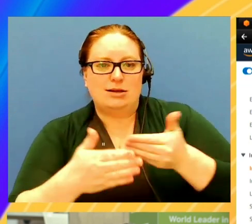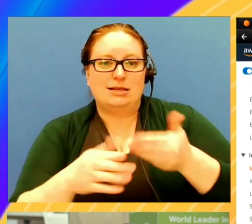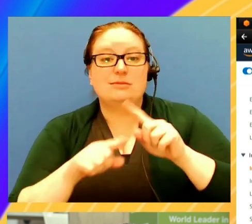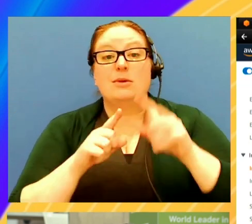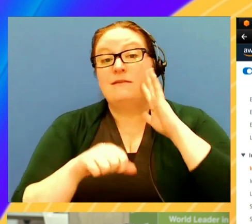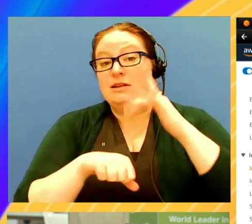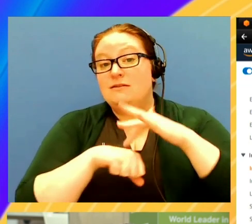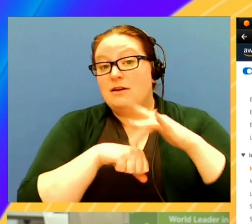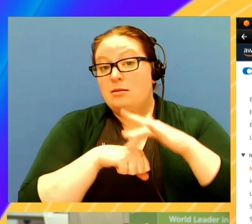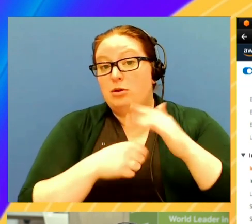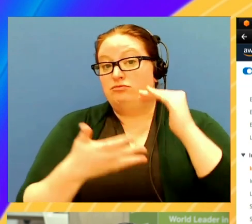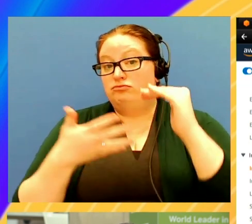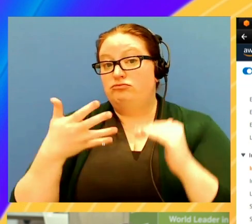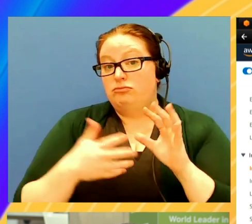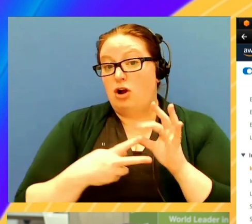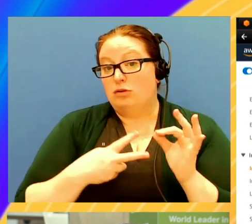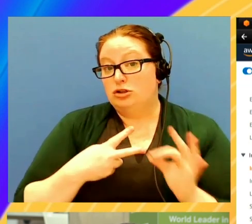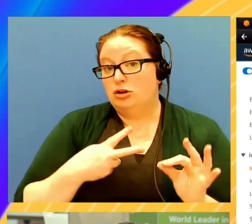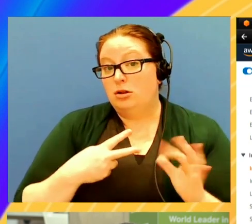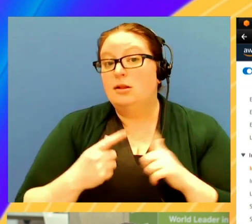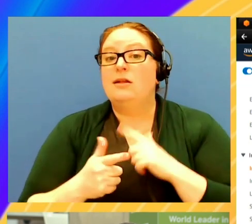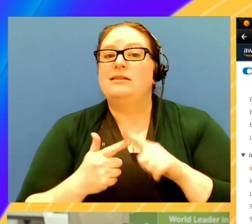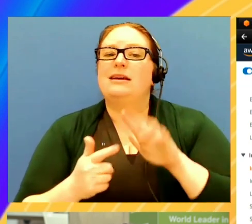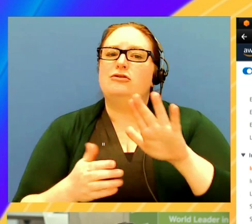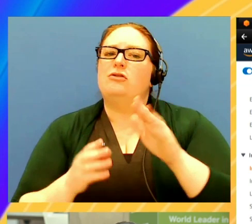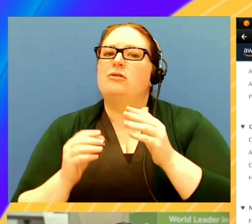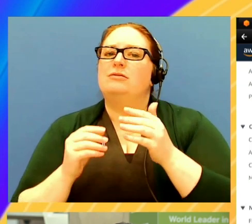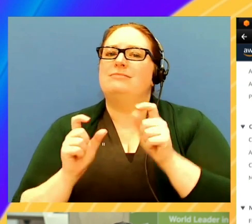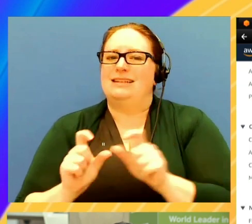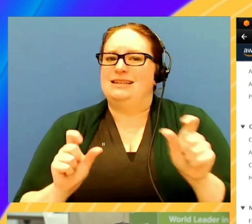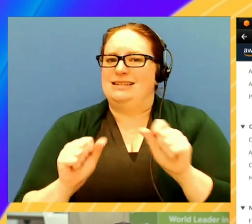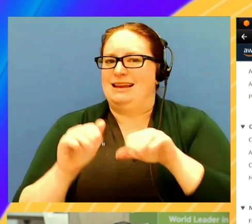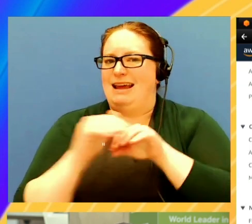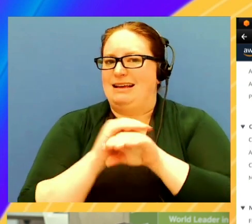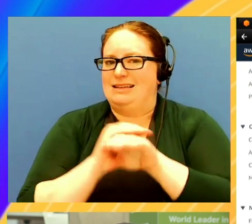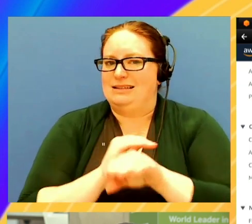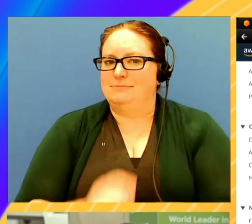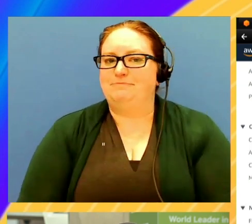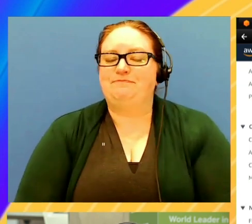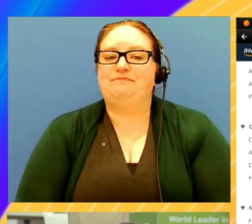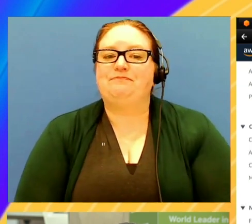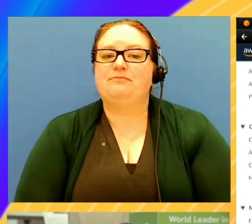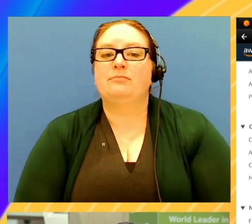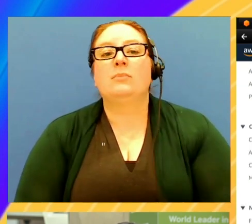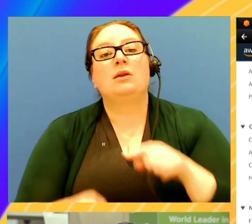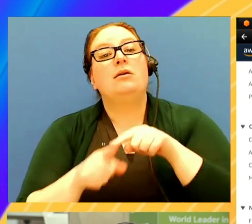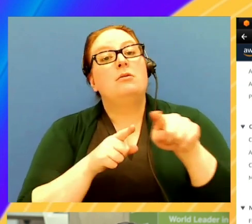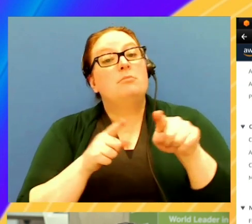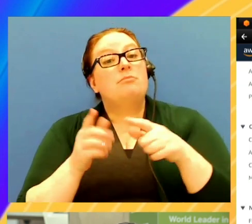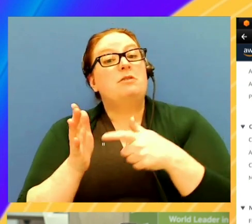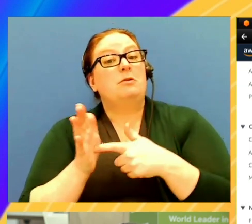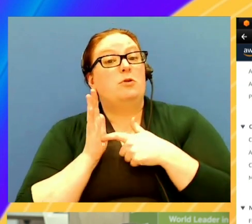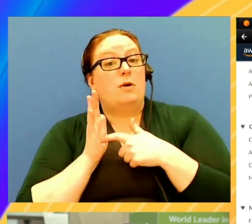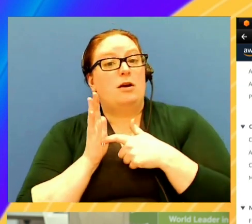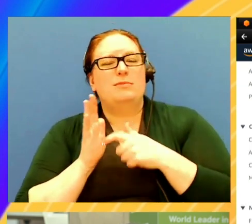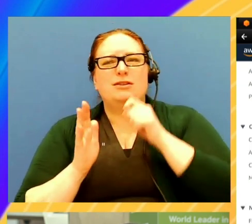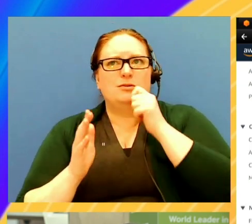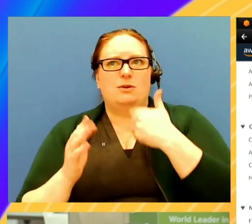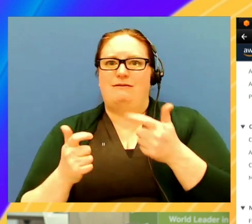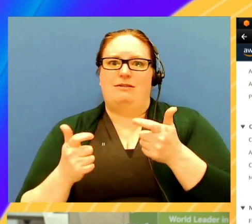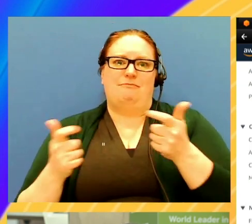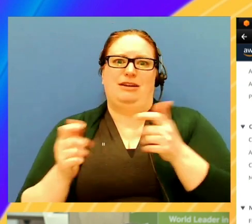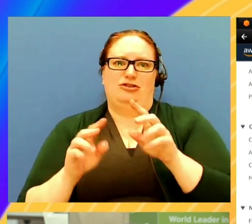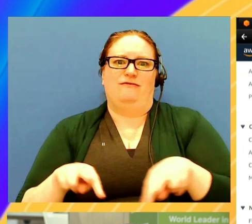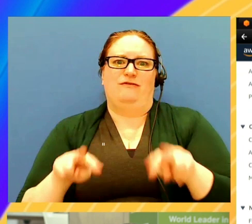it's listed as optional, then your instance can access that requirement. So the main requirements, again, are going to be that minimum agent version